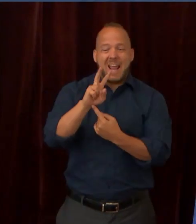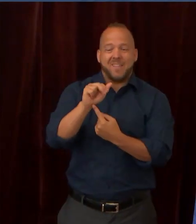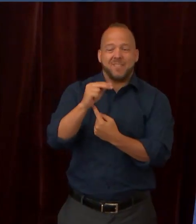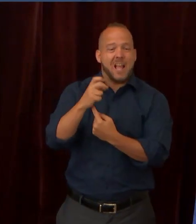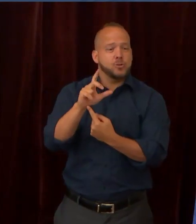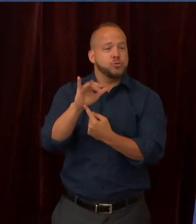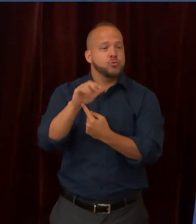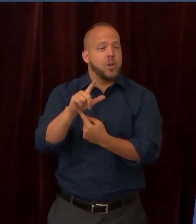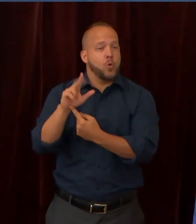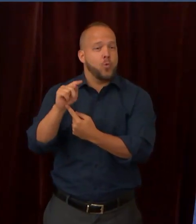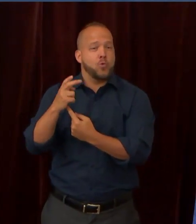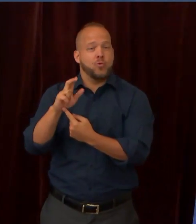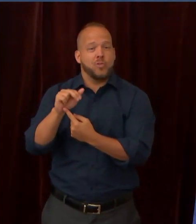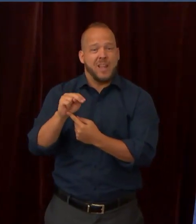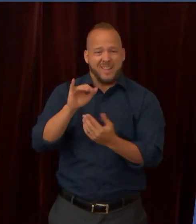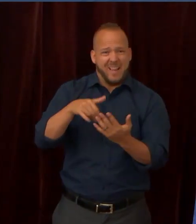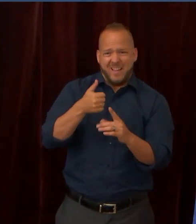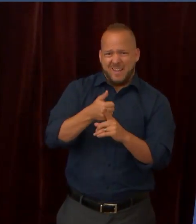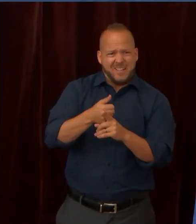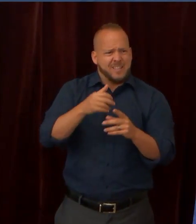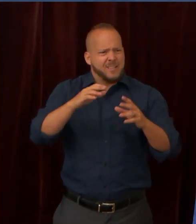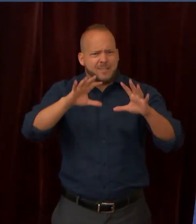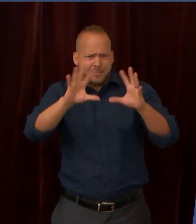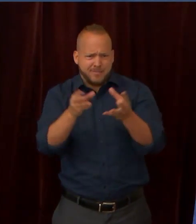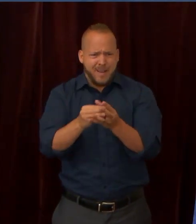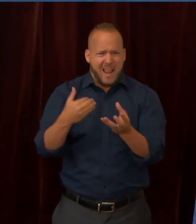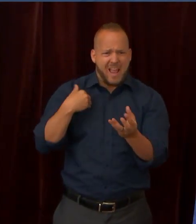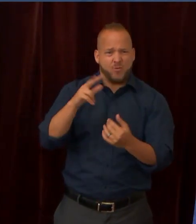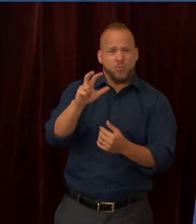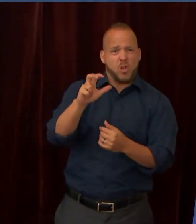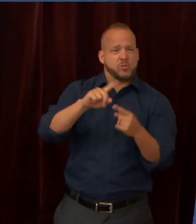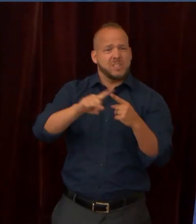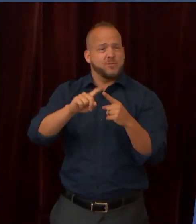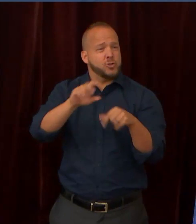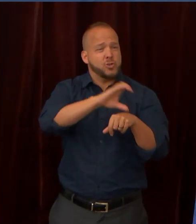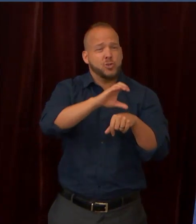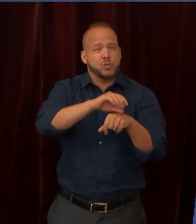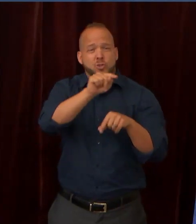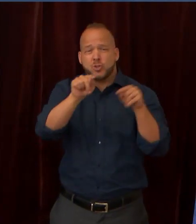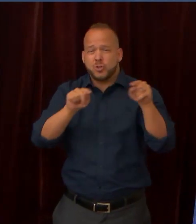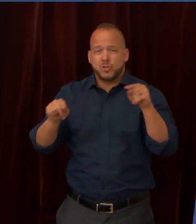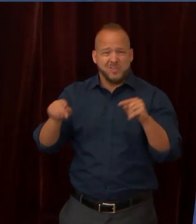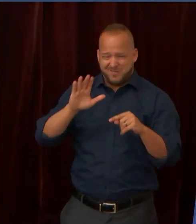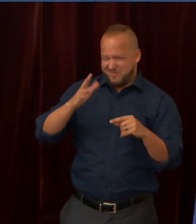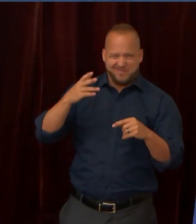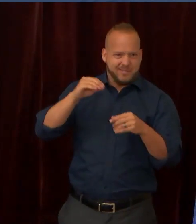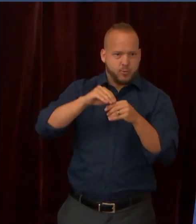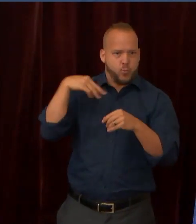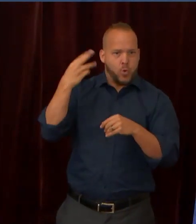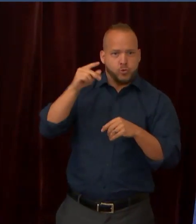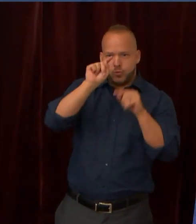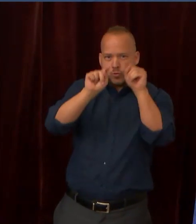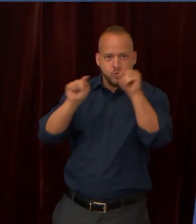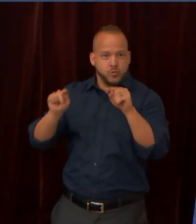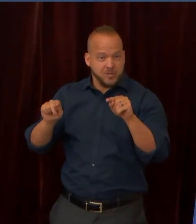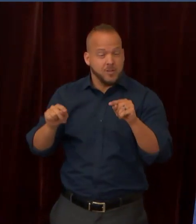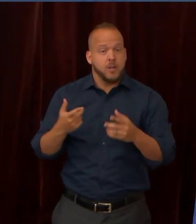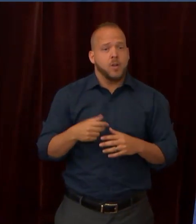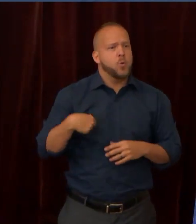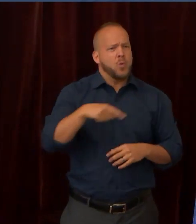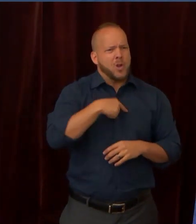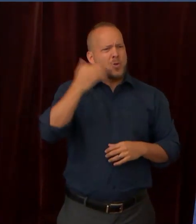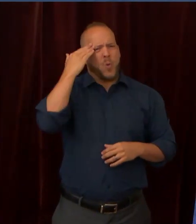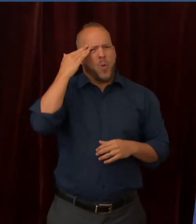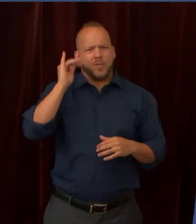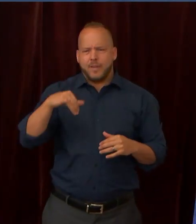wrestle with how we are the church in the world today. You see, as Christians, care of neighbor is what frames our daily